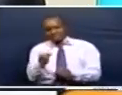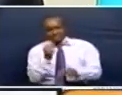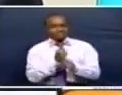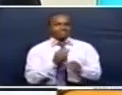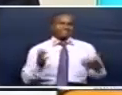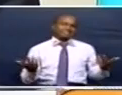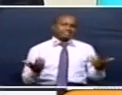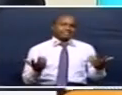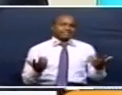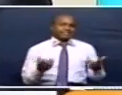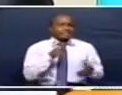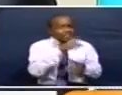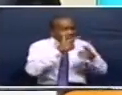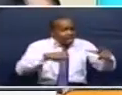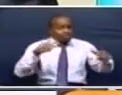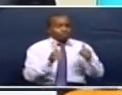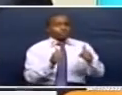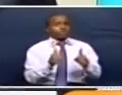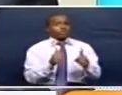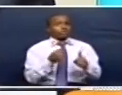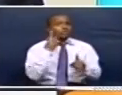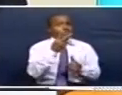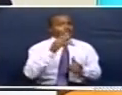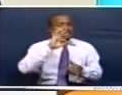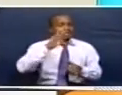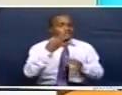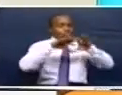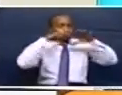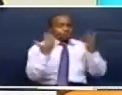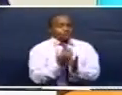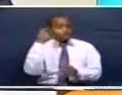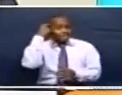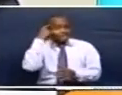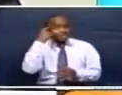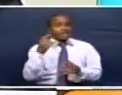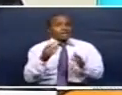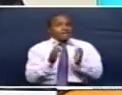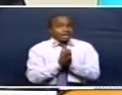I mean, it's the kind of language you find in third world mentality. And